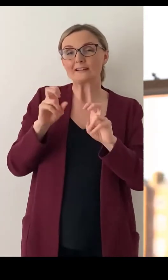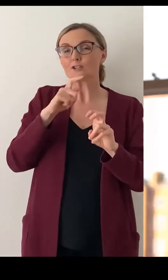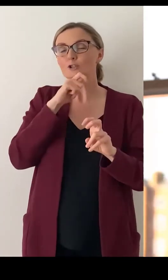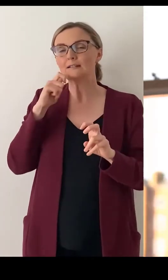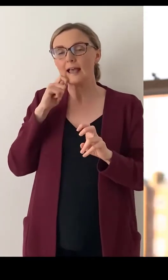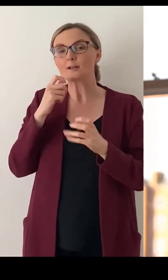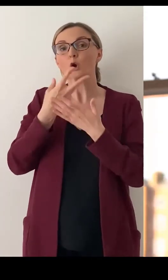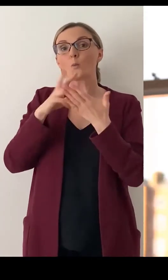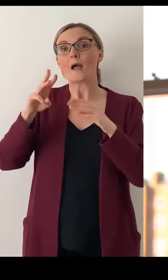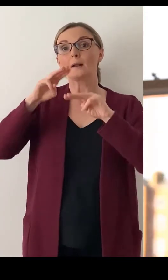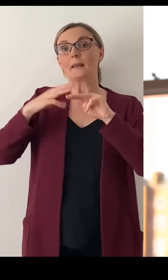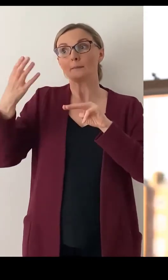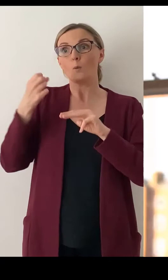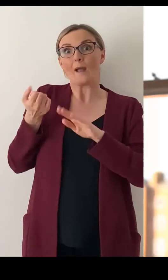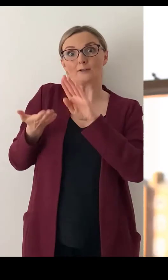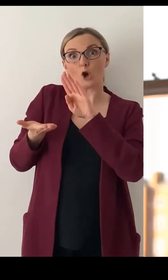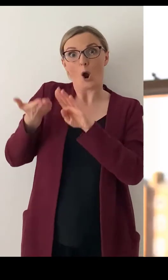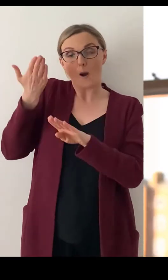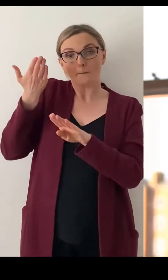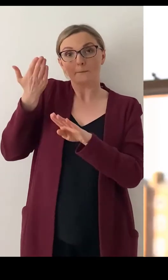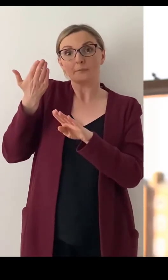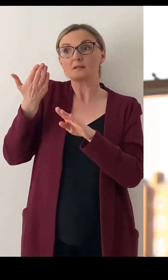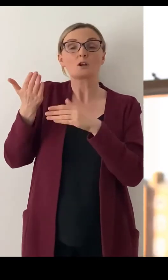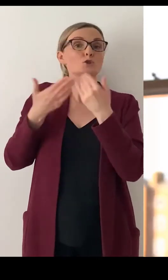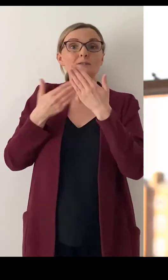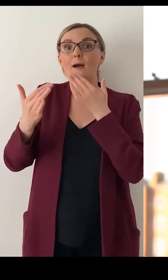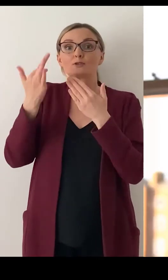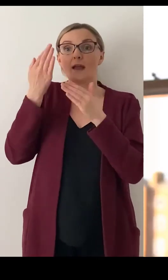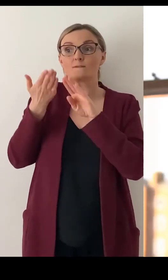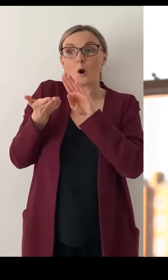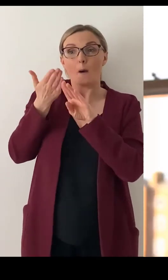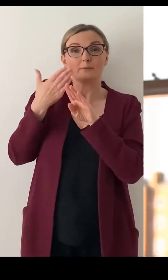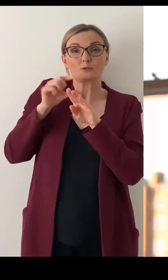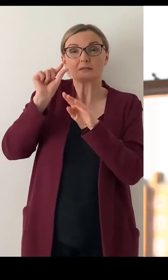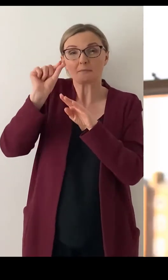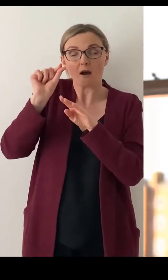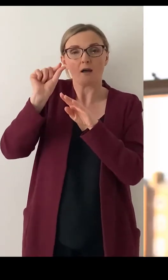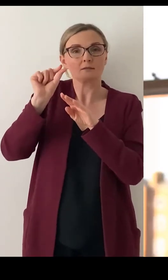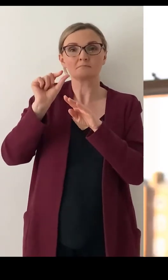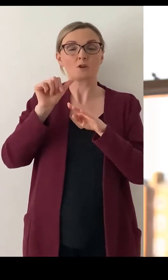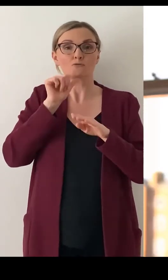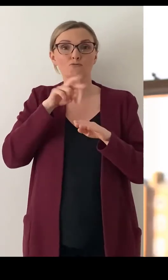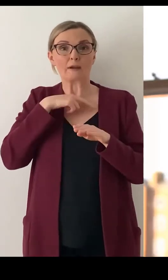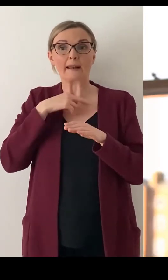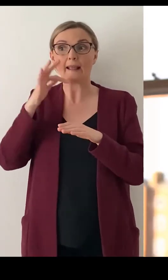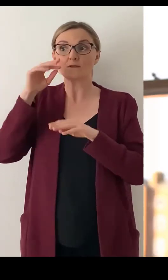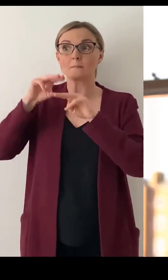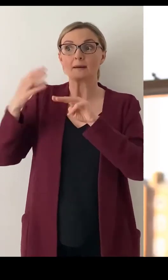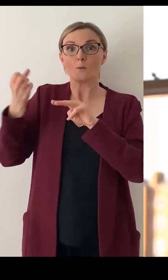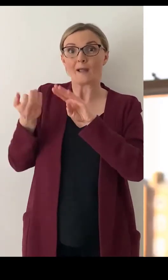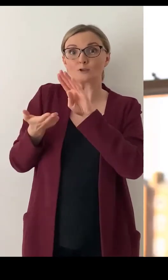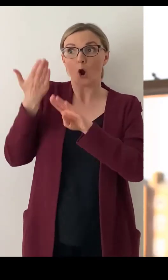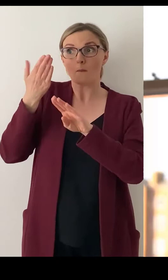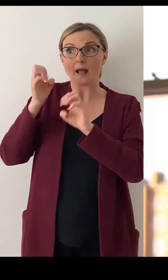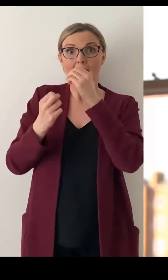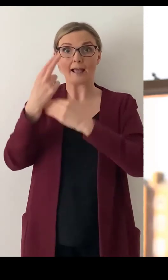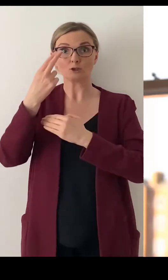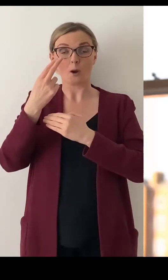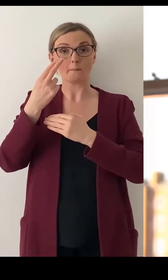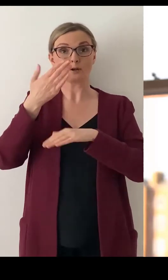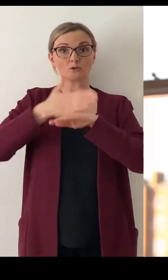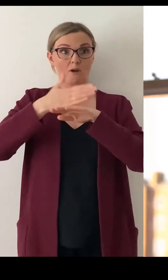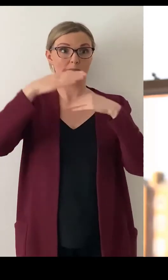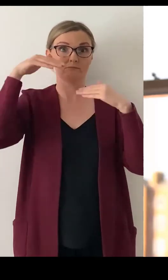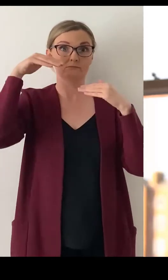increase the minimum wage by small or moderate amounts, it doesn't actually generate unemployment. That being said,